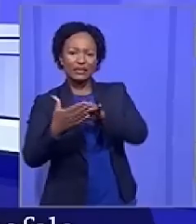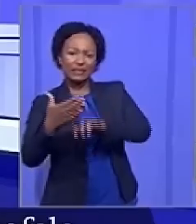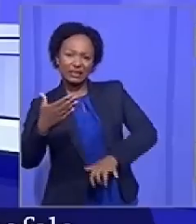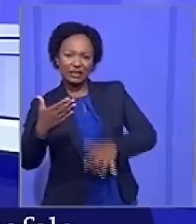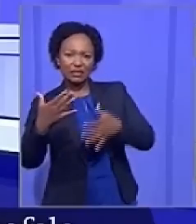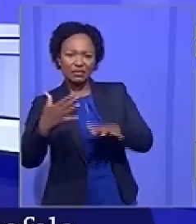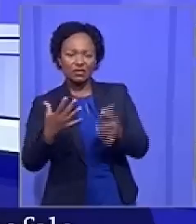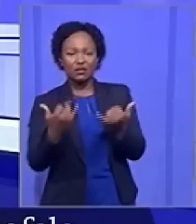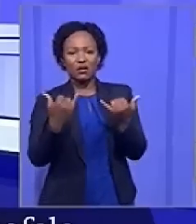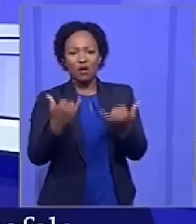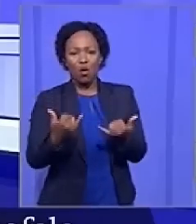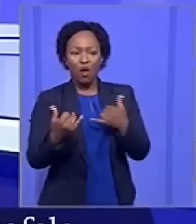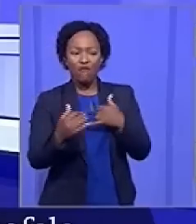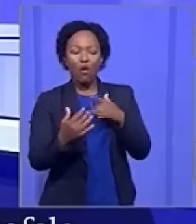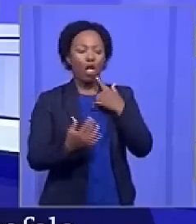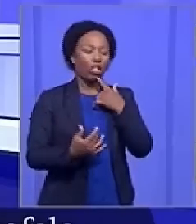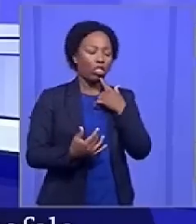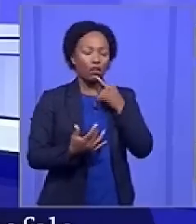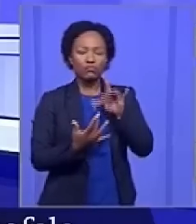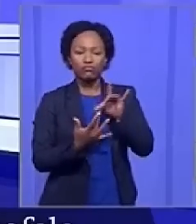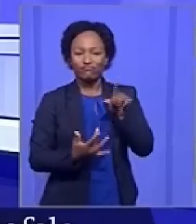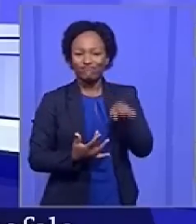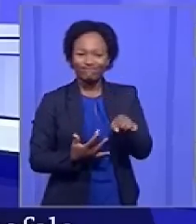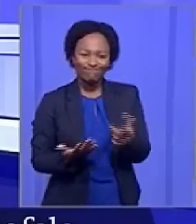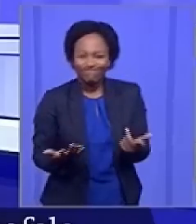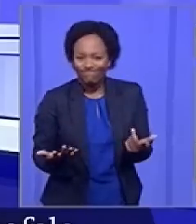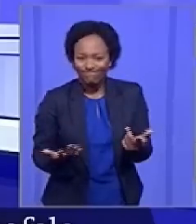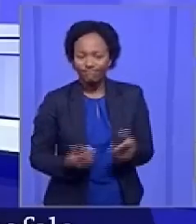etsa boikito ba dikgetho.